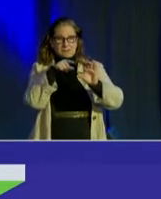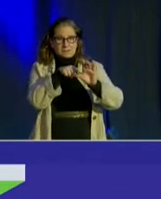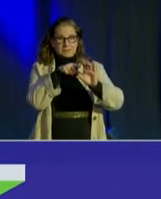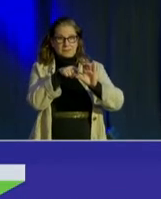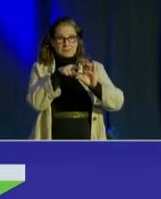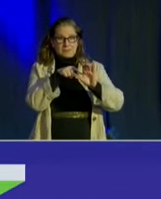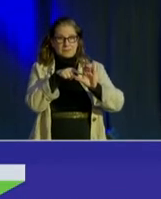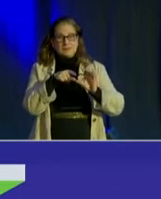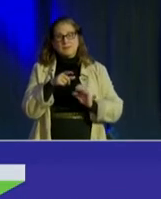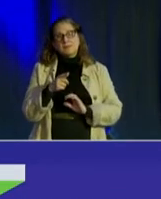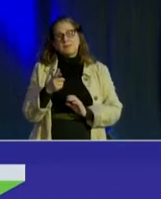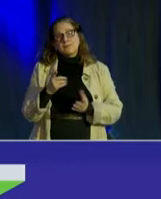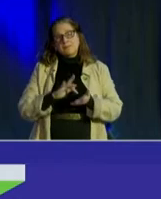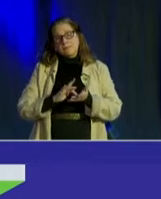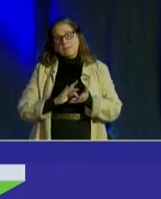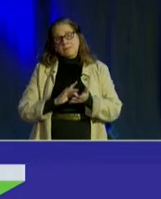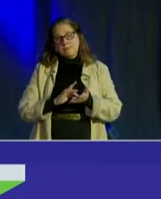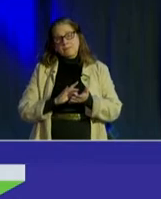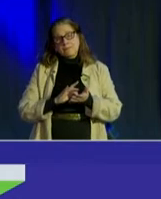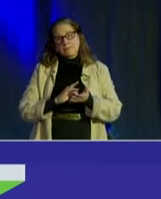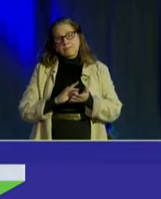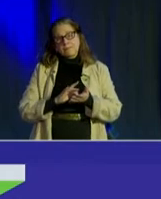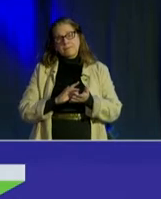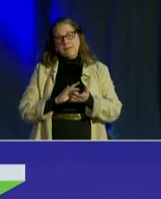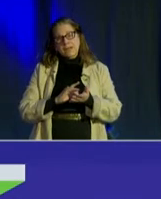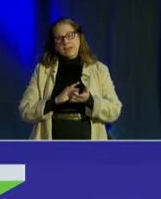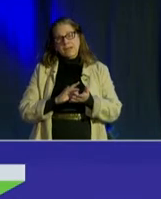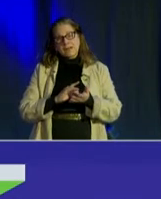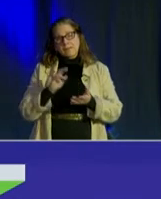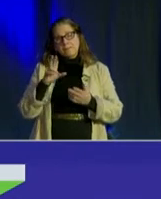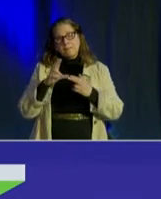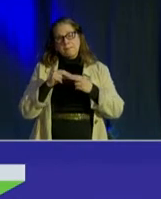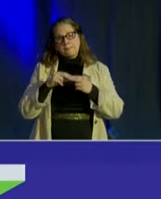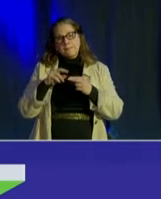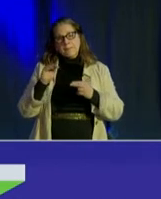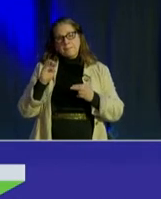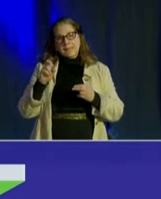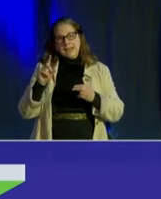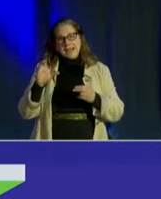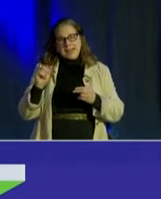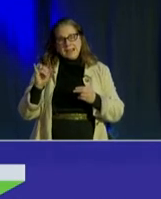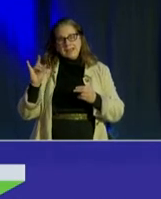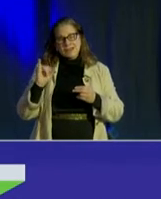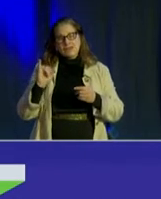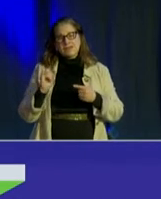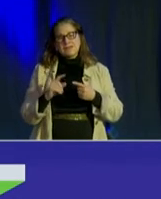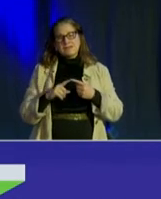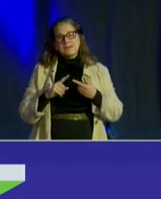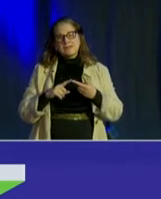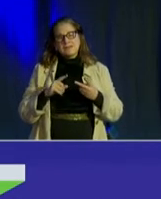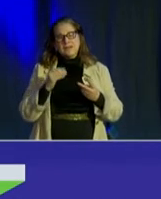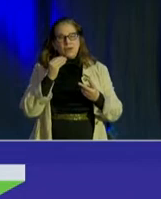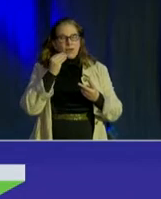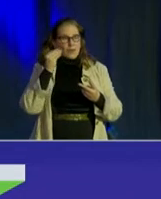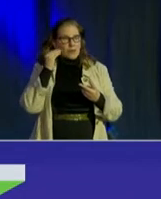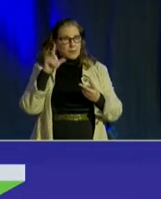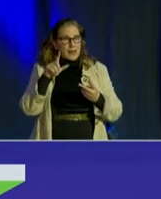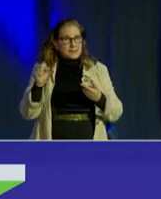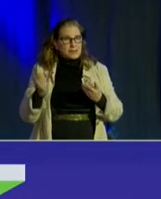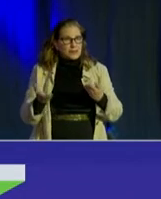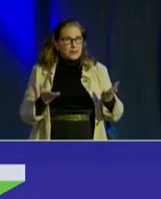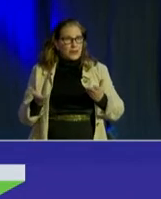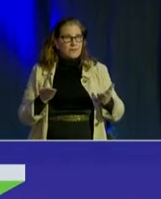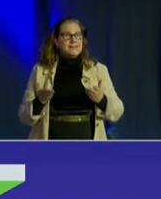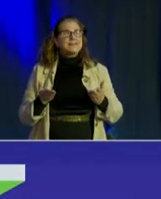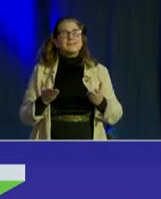providing Medicaid and Medicare for residents, as well as homeless services. Our next big share goes to education.